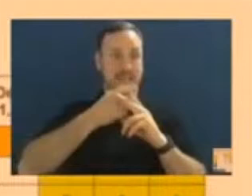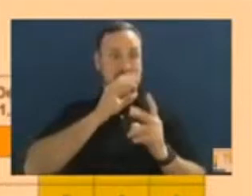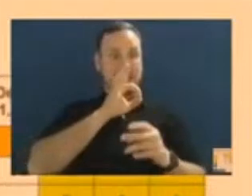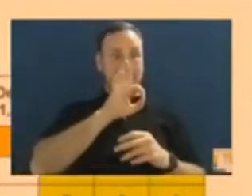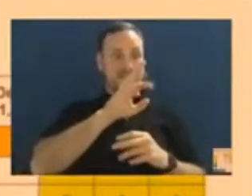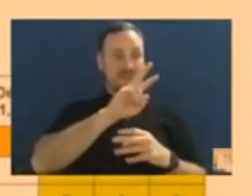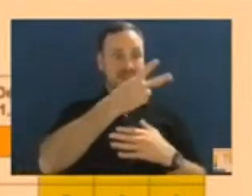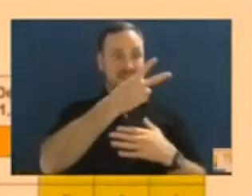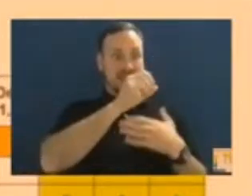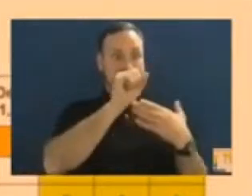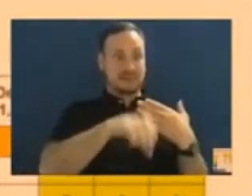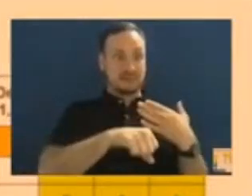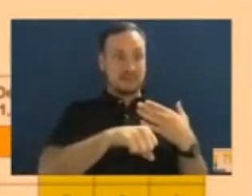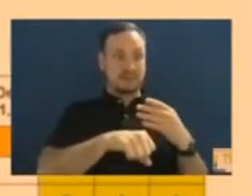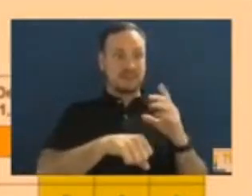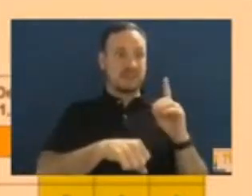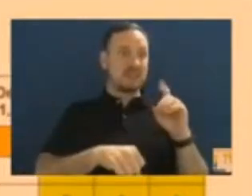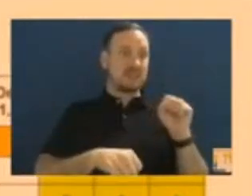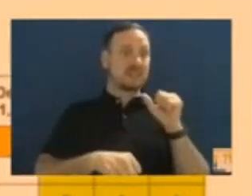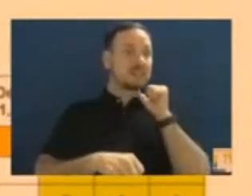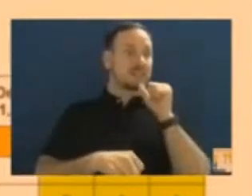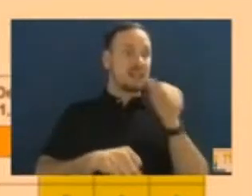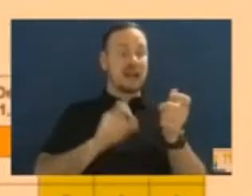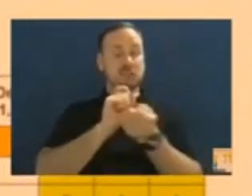does not alter their schedule.